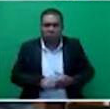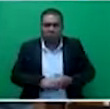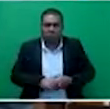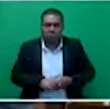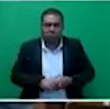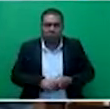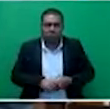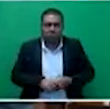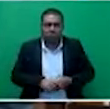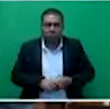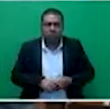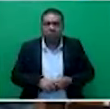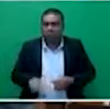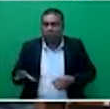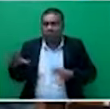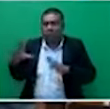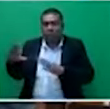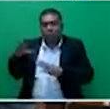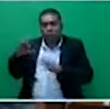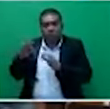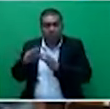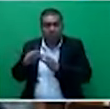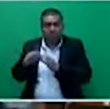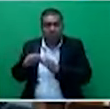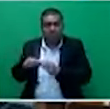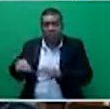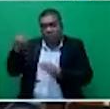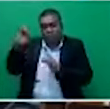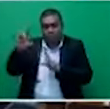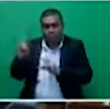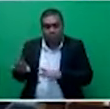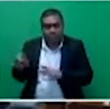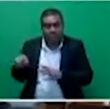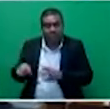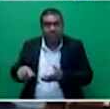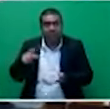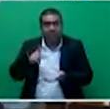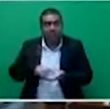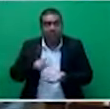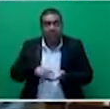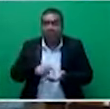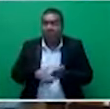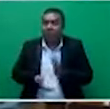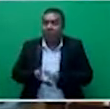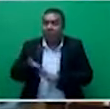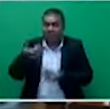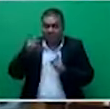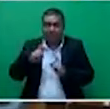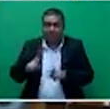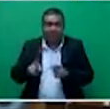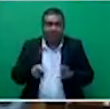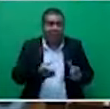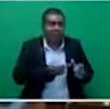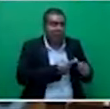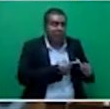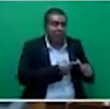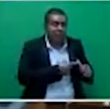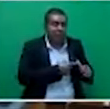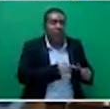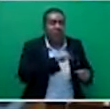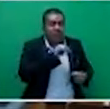Country B is actually Australia. Country B, whose debt is Australia, whose debt is highly sustainable, and country A is Sri